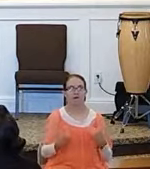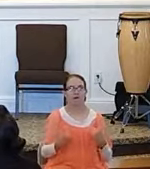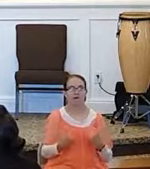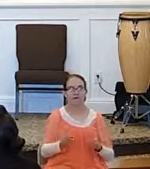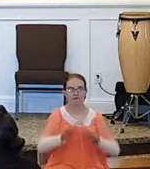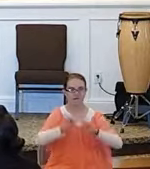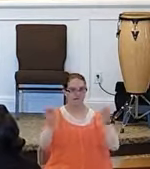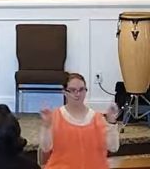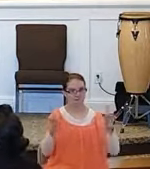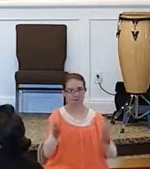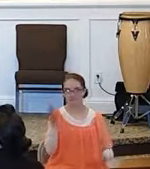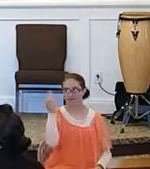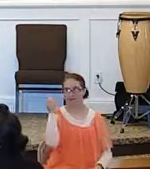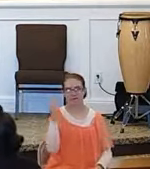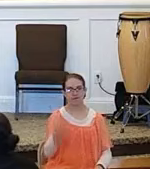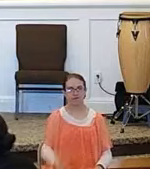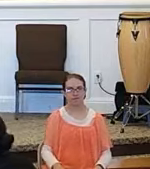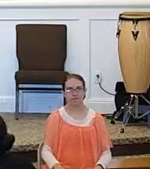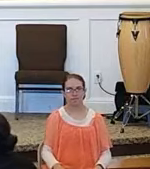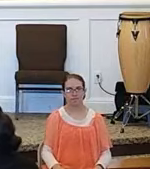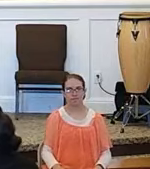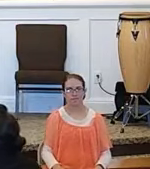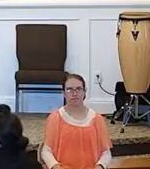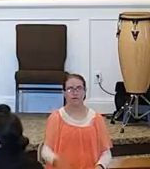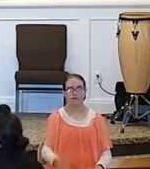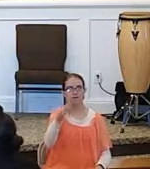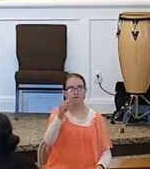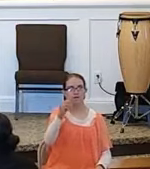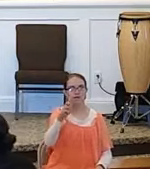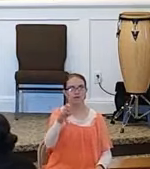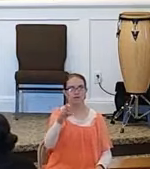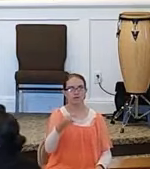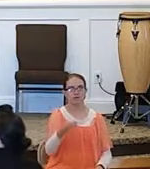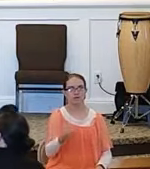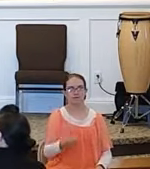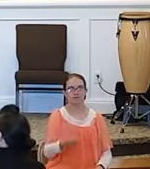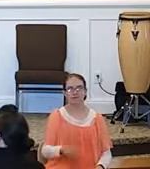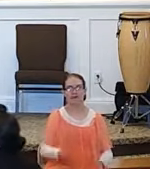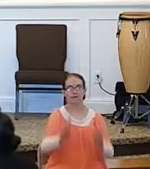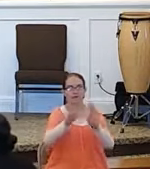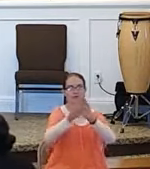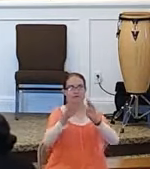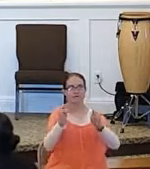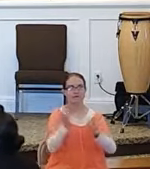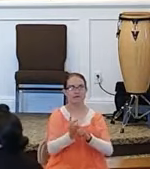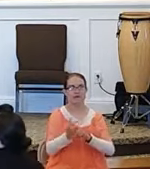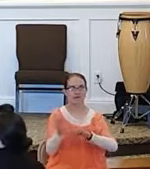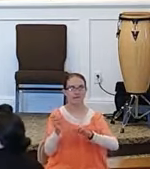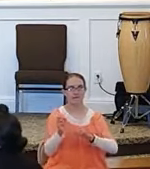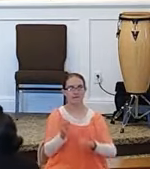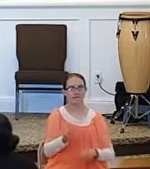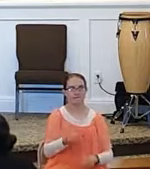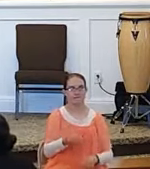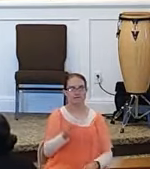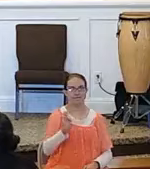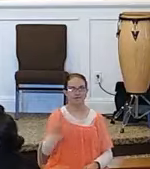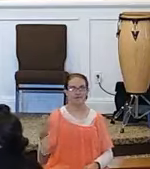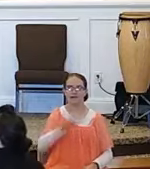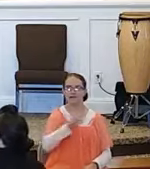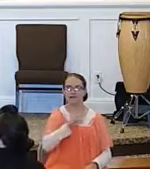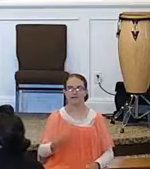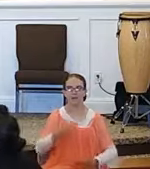probably different. Amen. Our porches have screens, keep them mosquitoed out and all that good stuff. You know, in East Texas, that's where I was